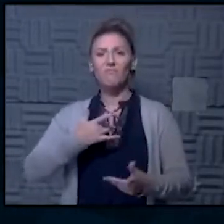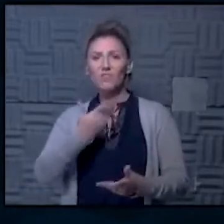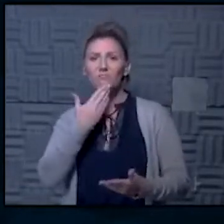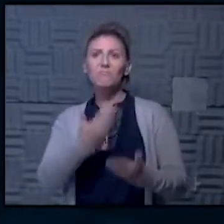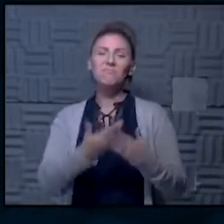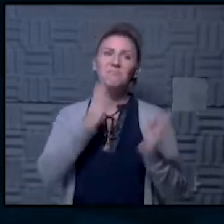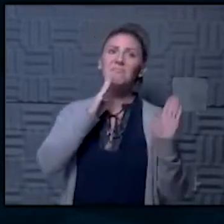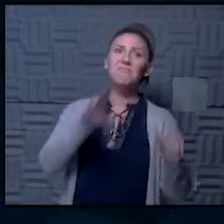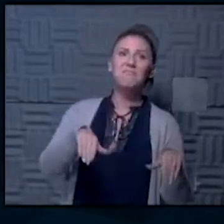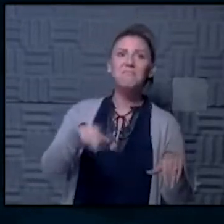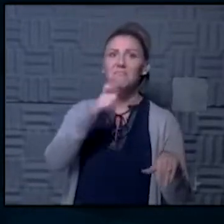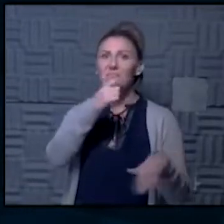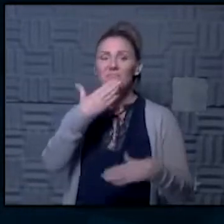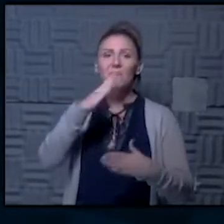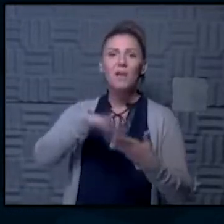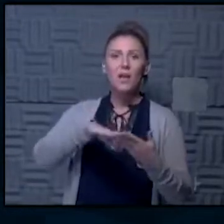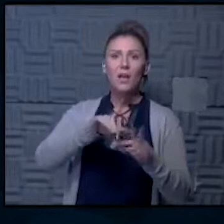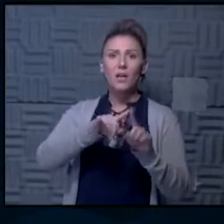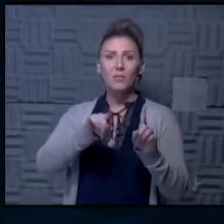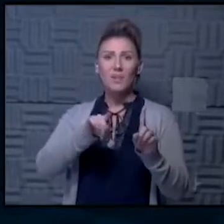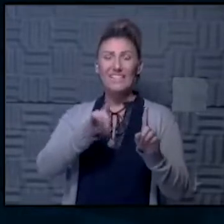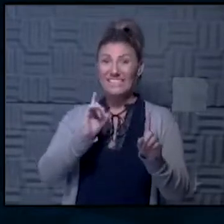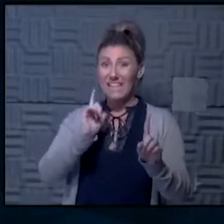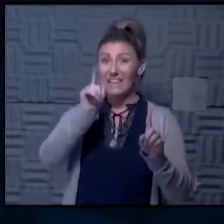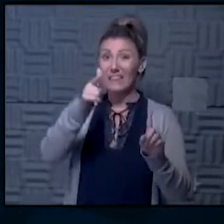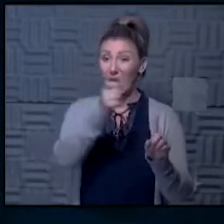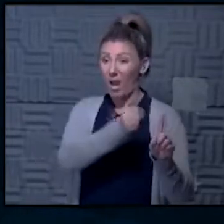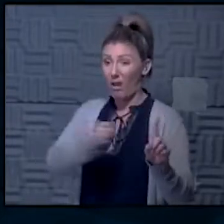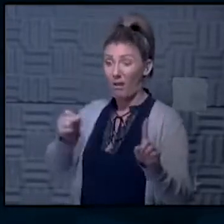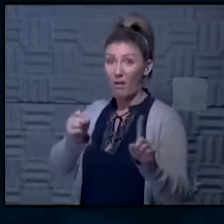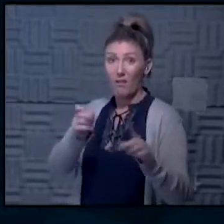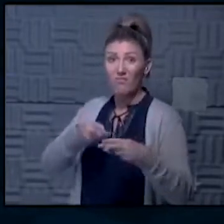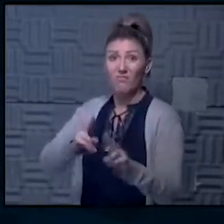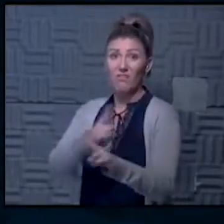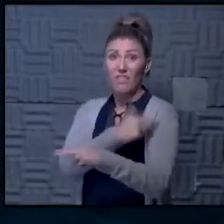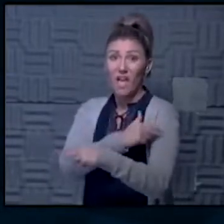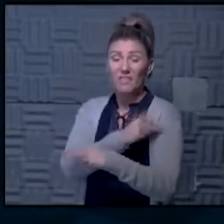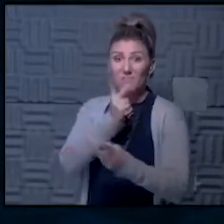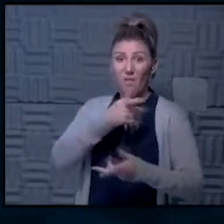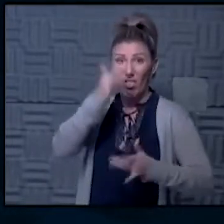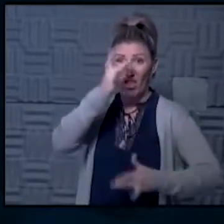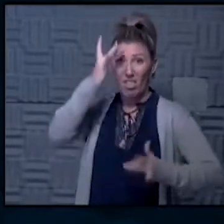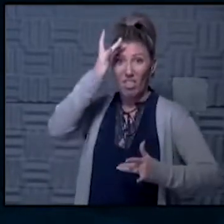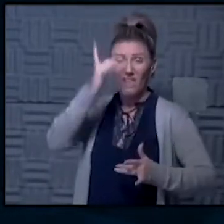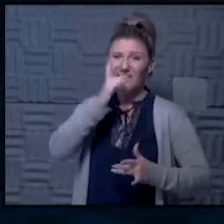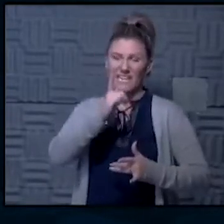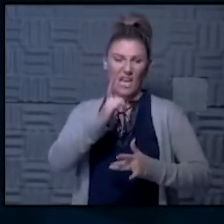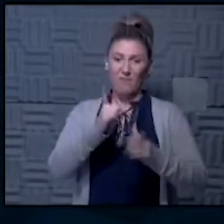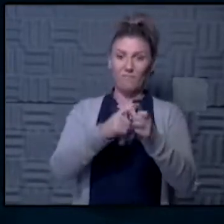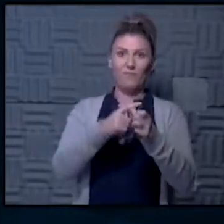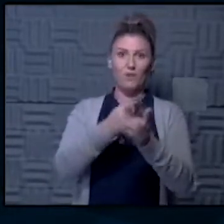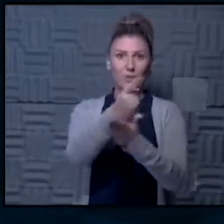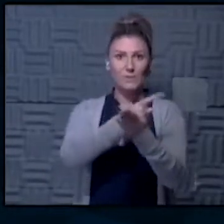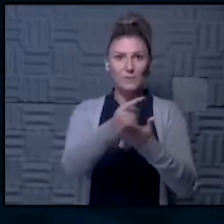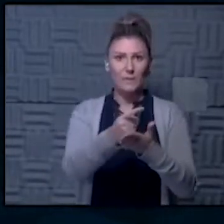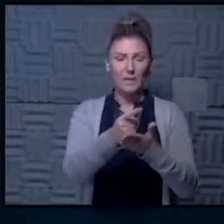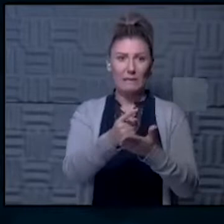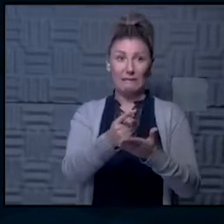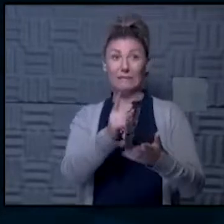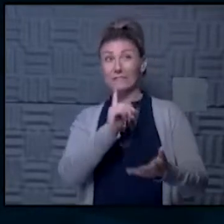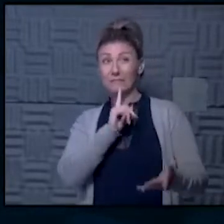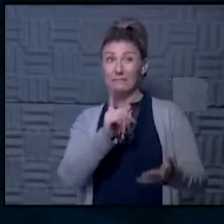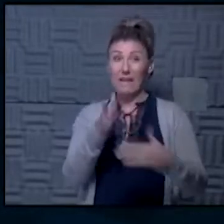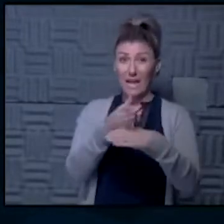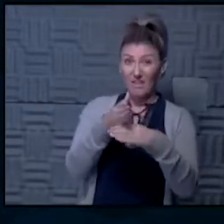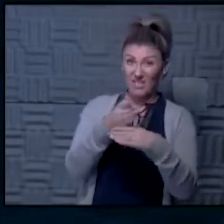isn't so bad, but they seem to actually be later hospitalizations of the illness. They don't really get hospitalized in the first week. It doesn't, on